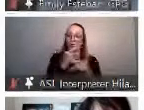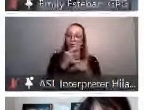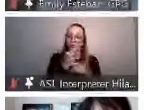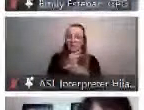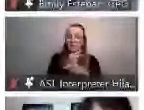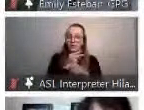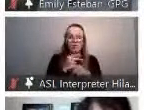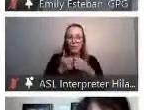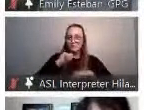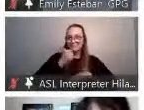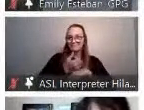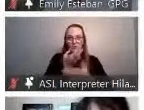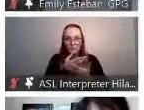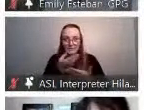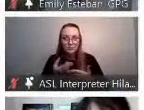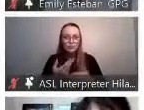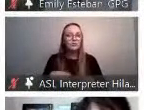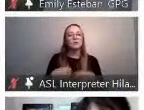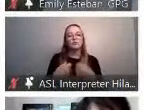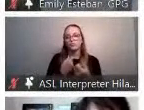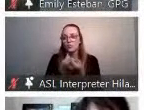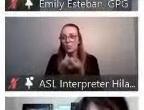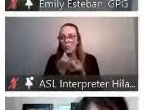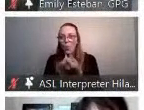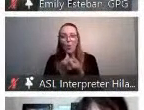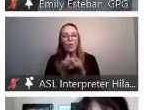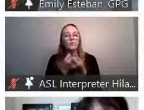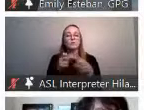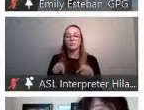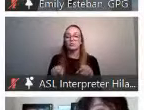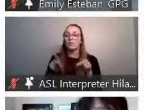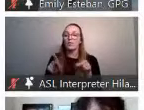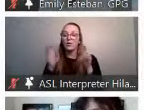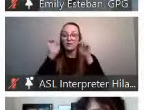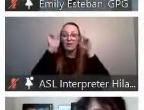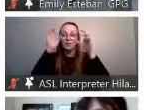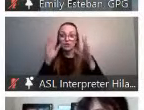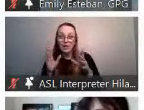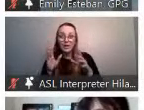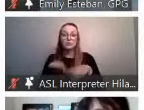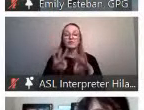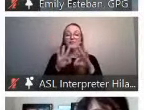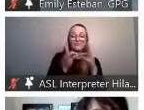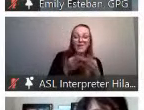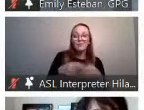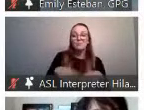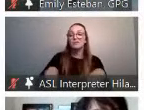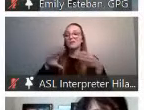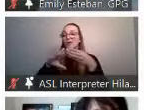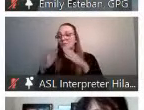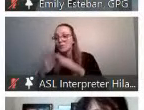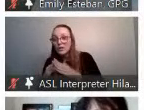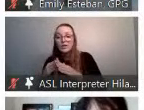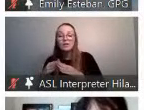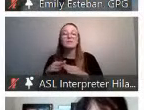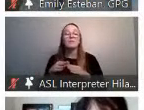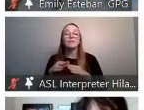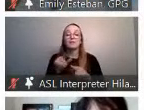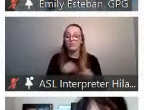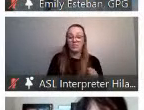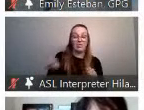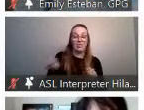resources or supports to allow educators, families, communities to kind of